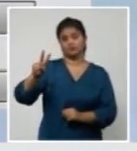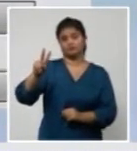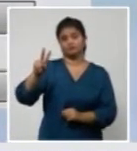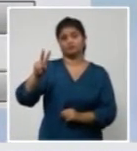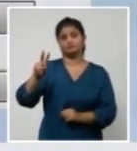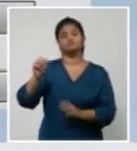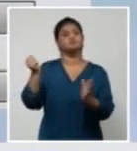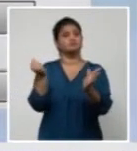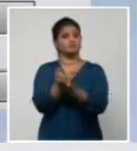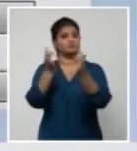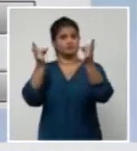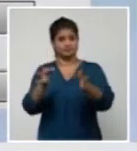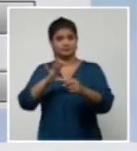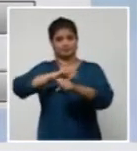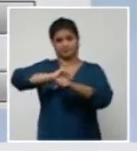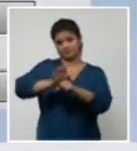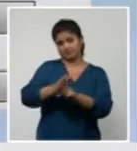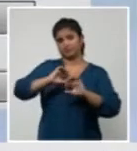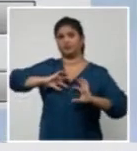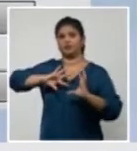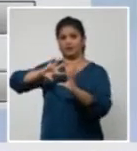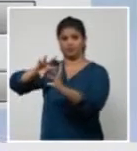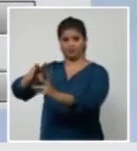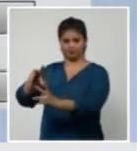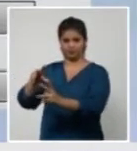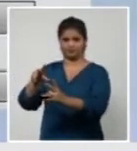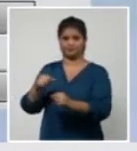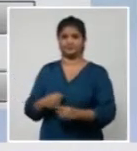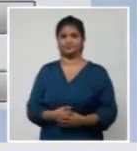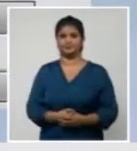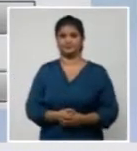208,103 new cases were reported. And what's